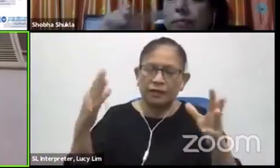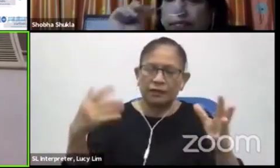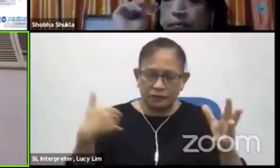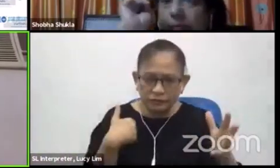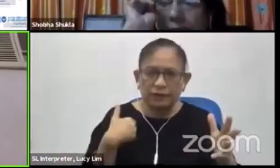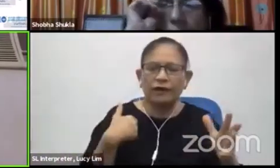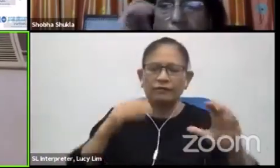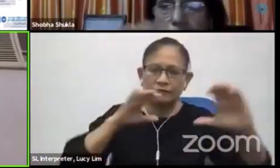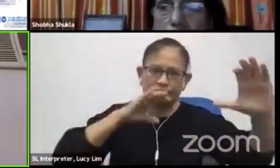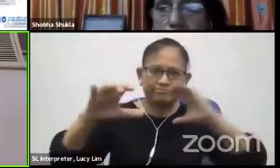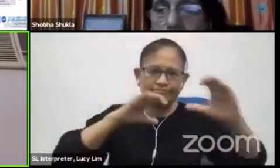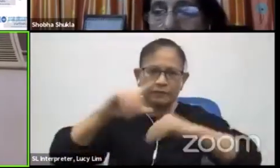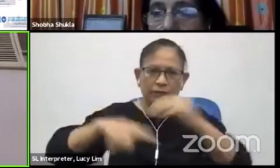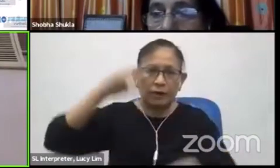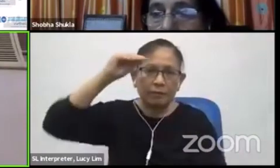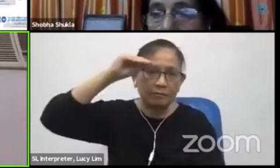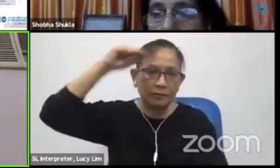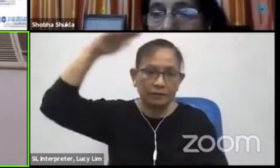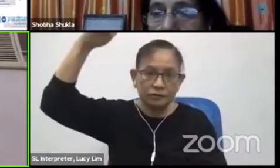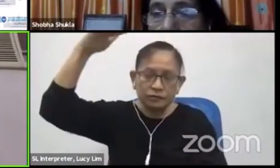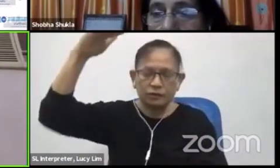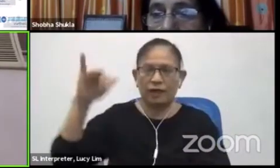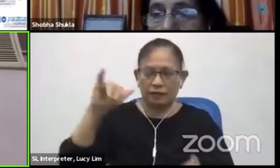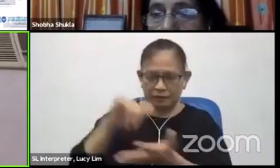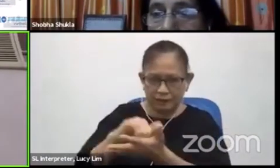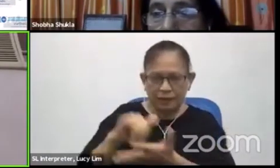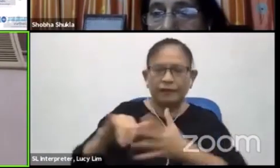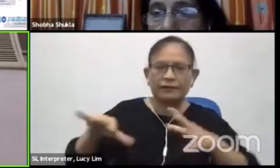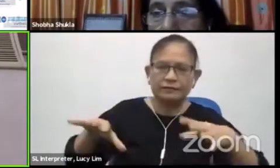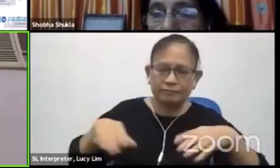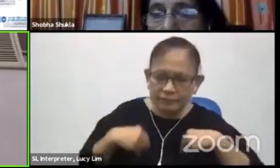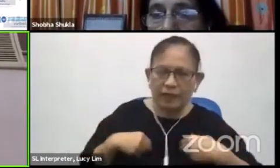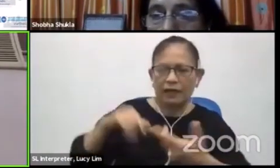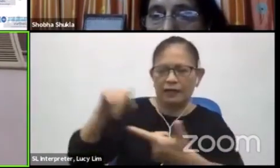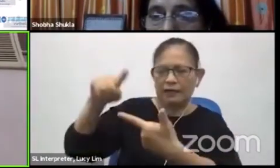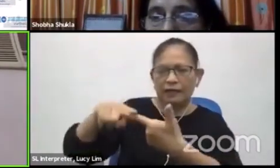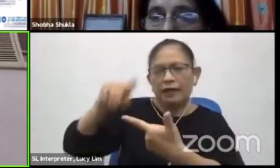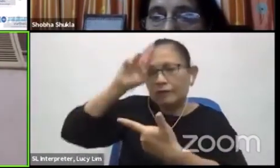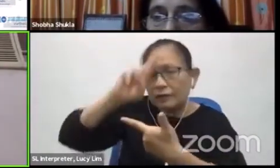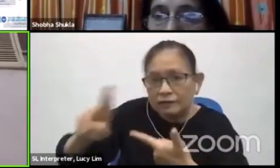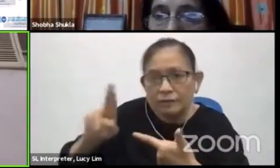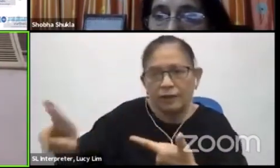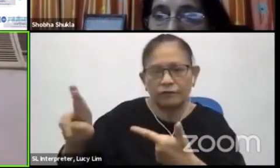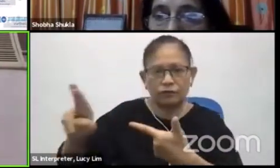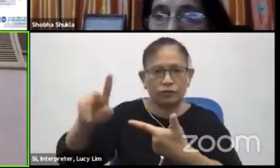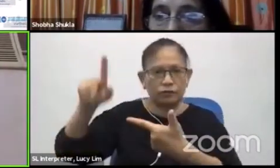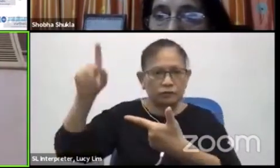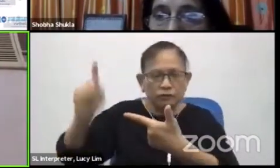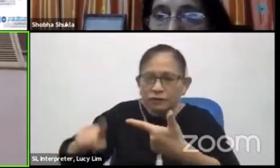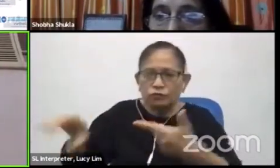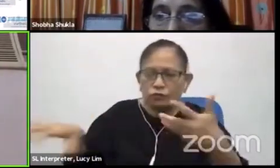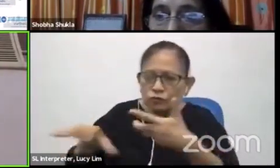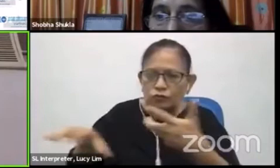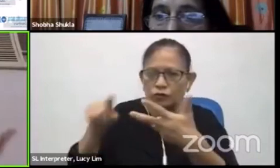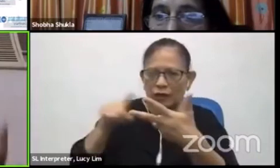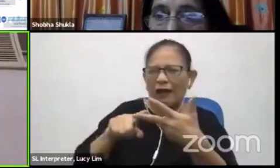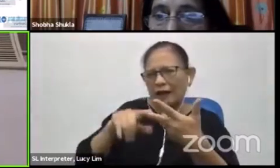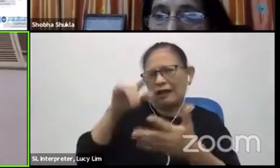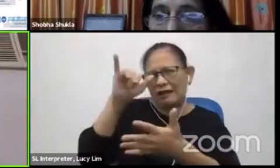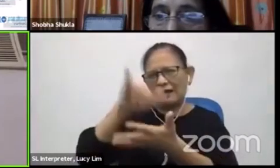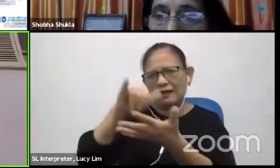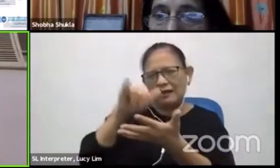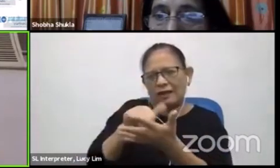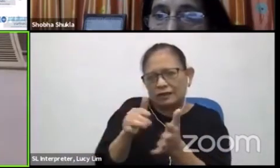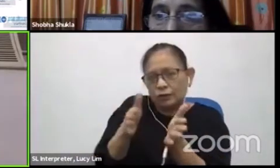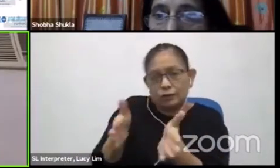masculinities, saying this is consent, this is what respect for women looks like, so these are the things you need to do, this kind of intervention doesn't take us very